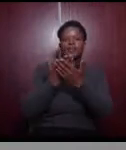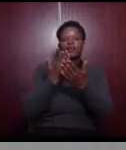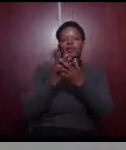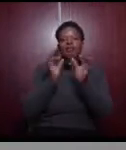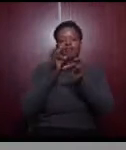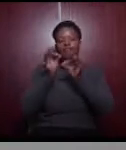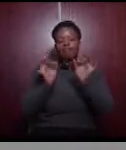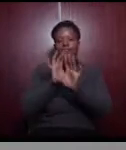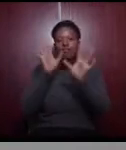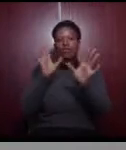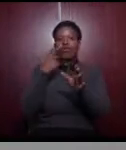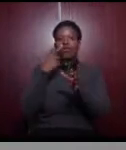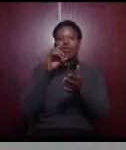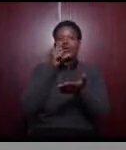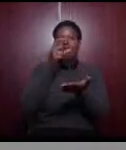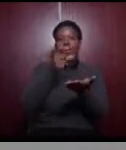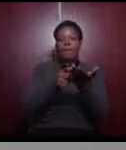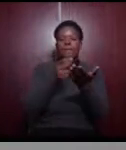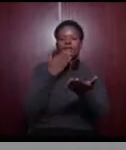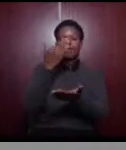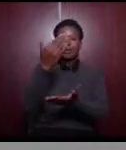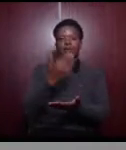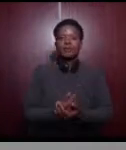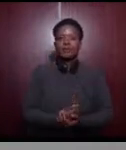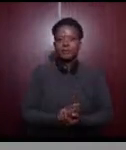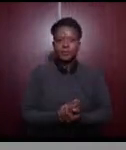or comments. Thank you very much.